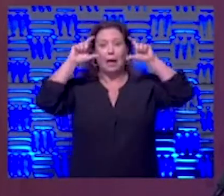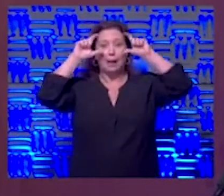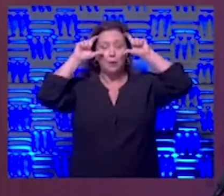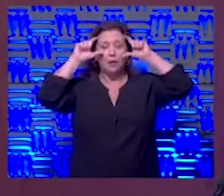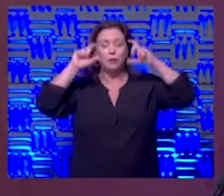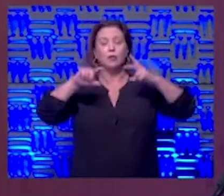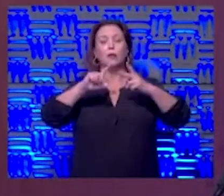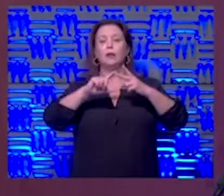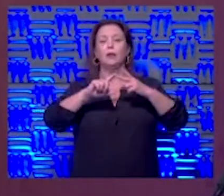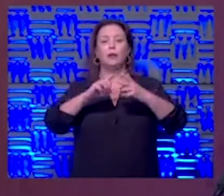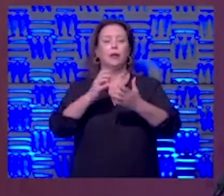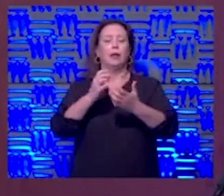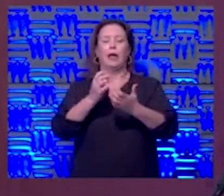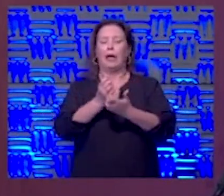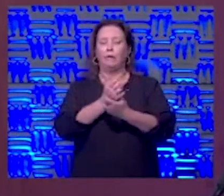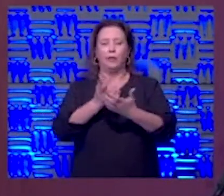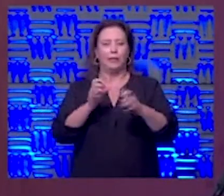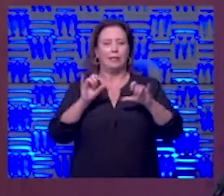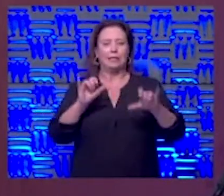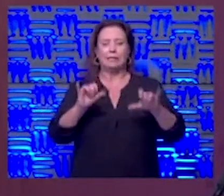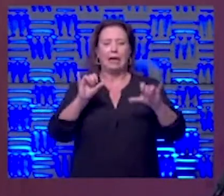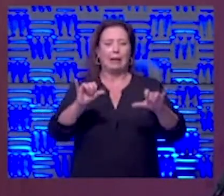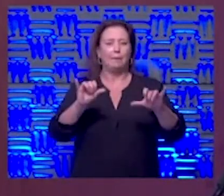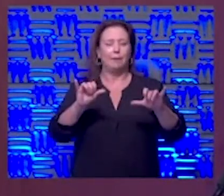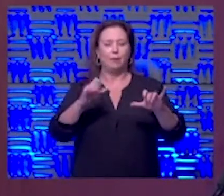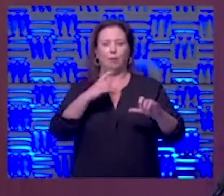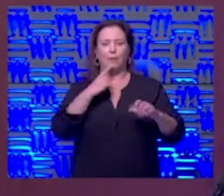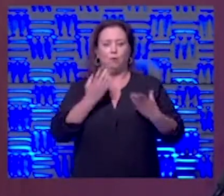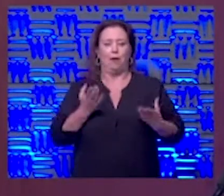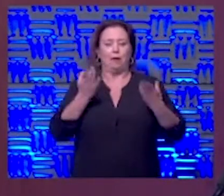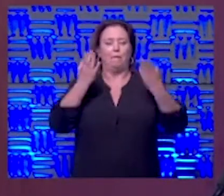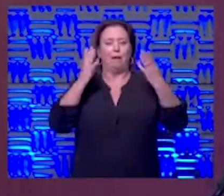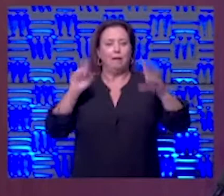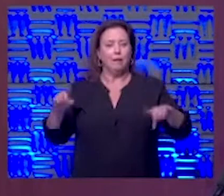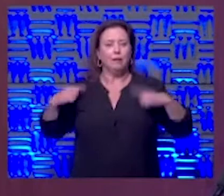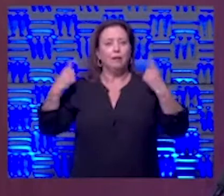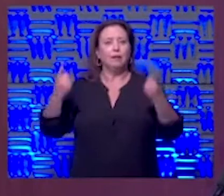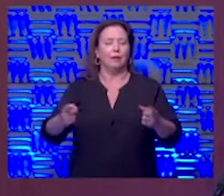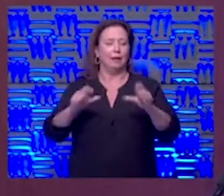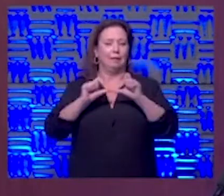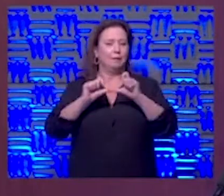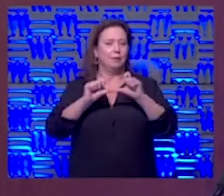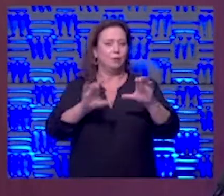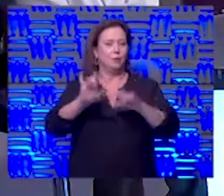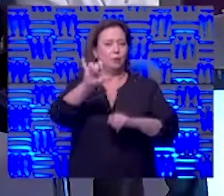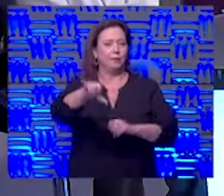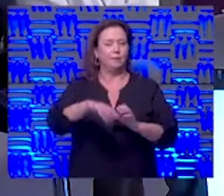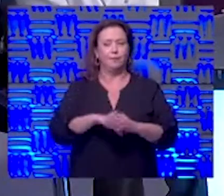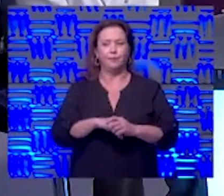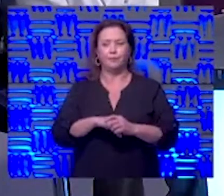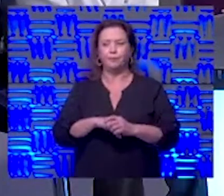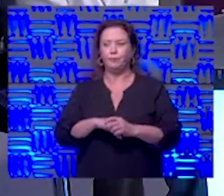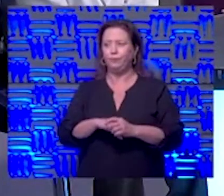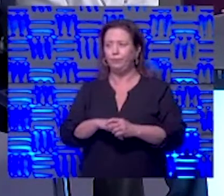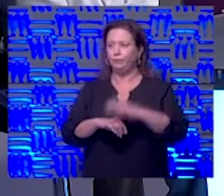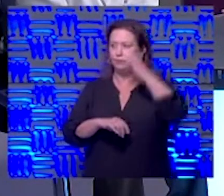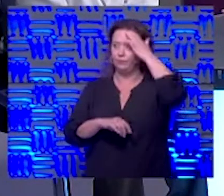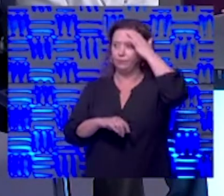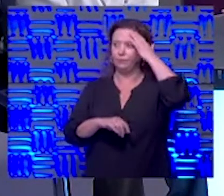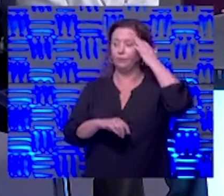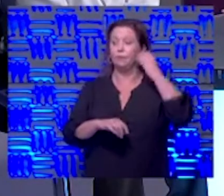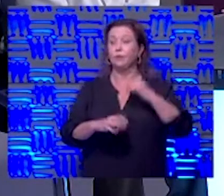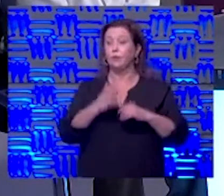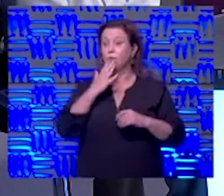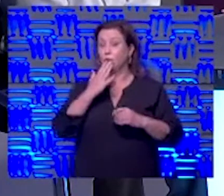protection, and doing all of the same things that they have been doing and should continue to do. Yeah, absolutely. Good advice